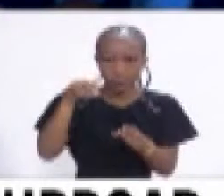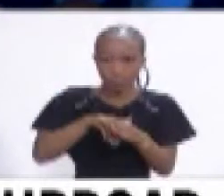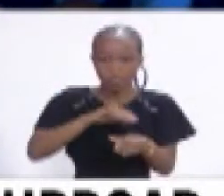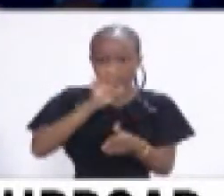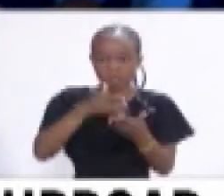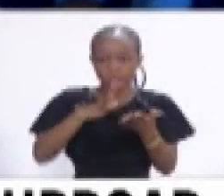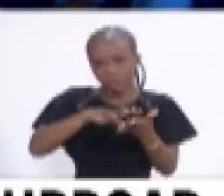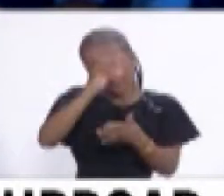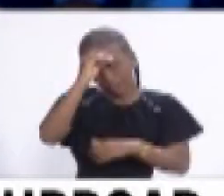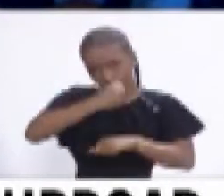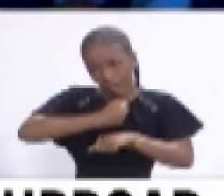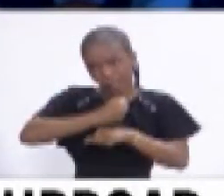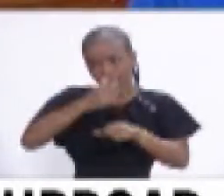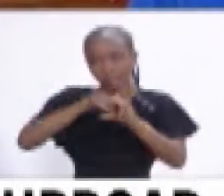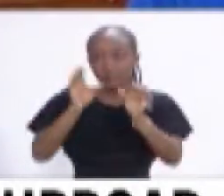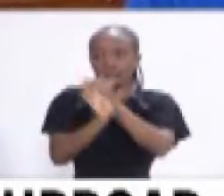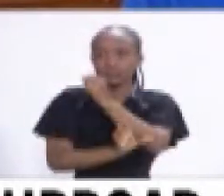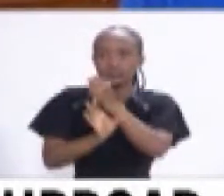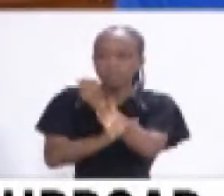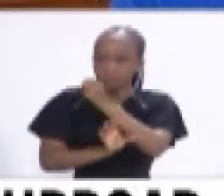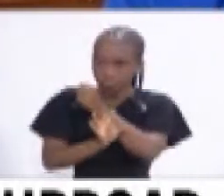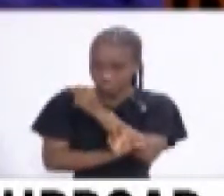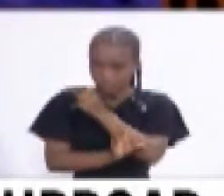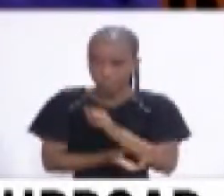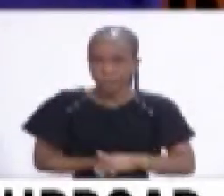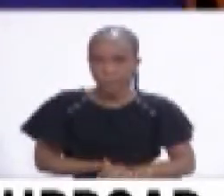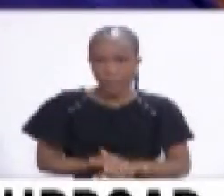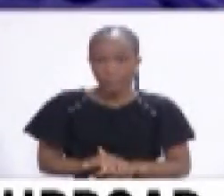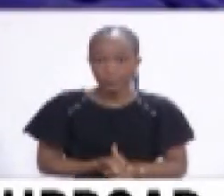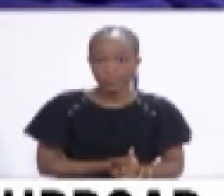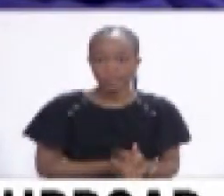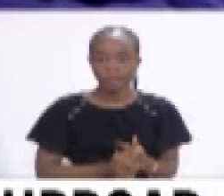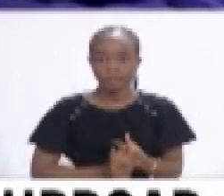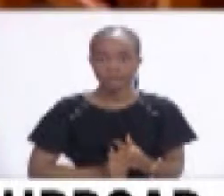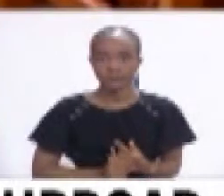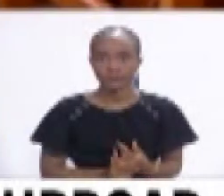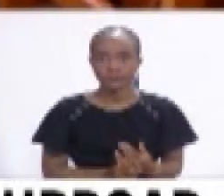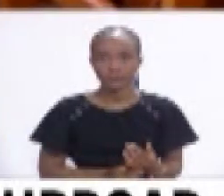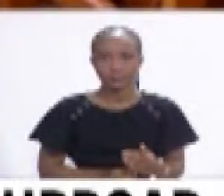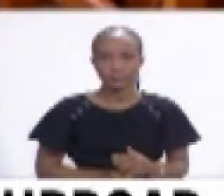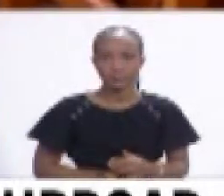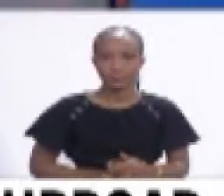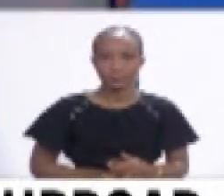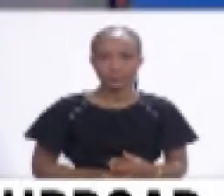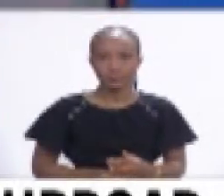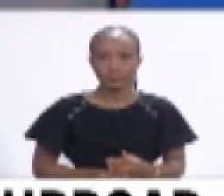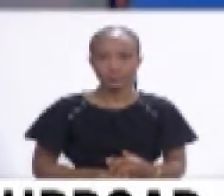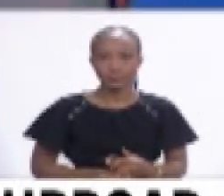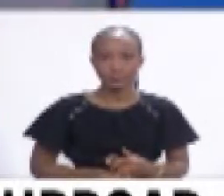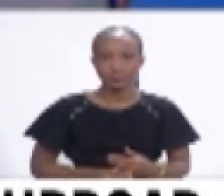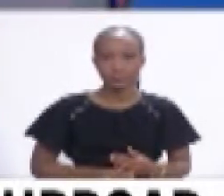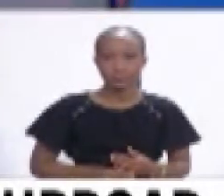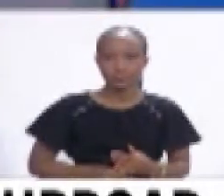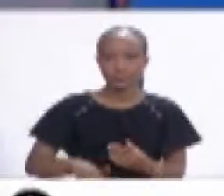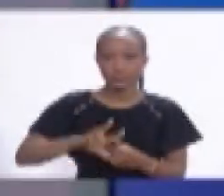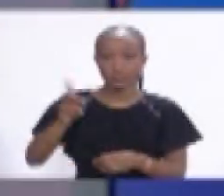learning institutions in the country. Reporting for Ebru TV, I'm Jeff Haemba. The